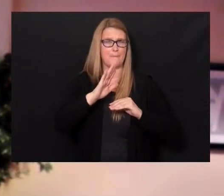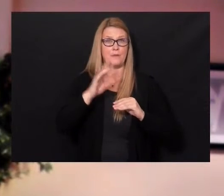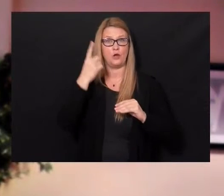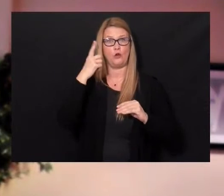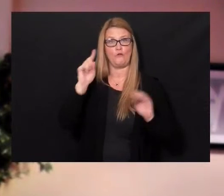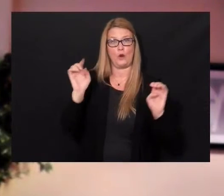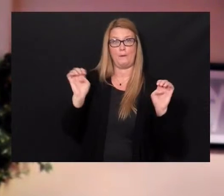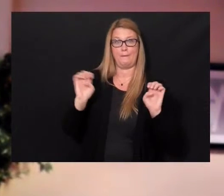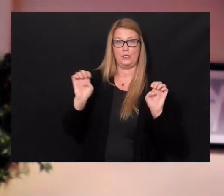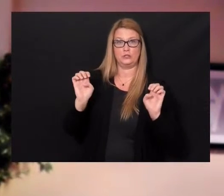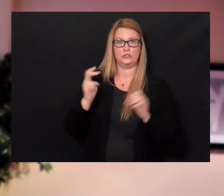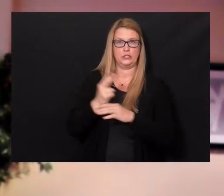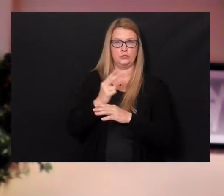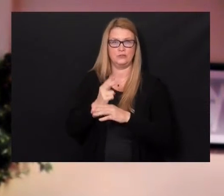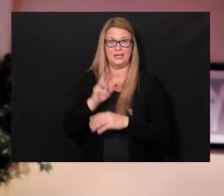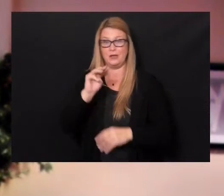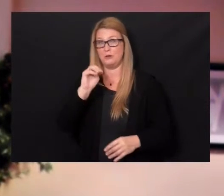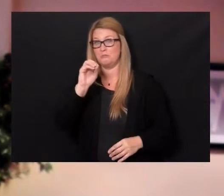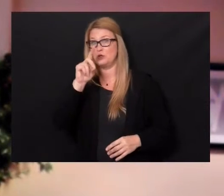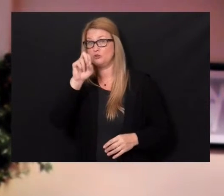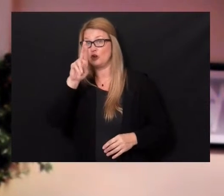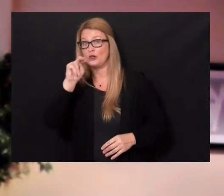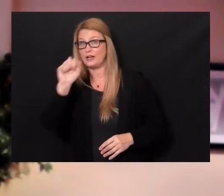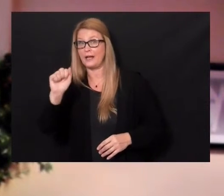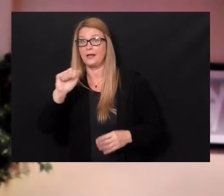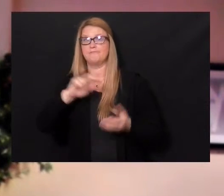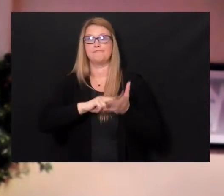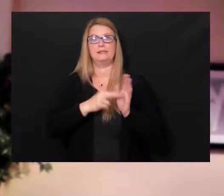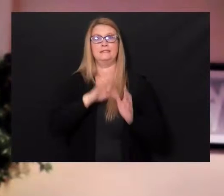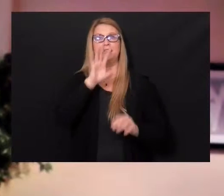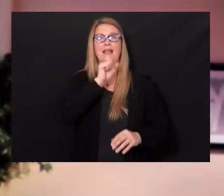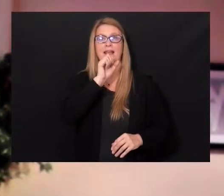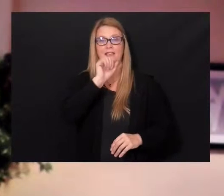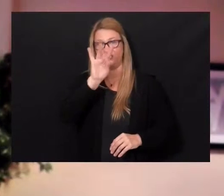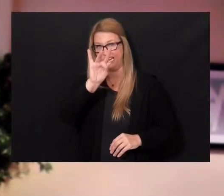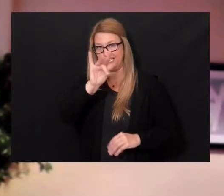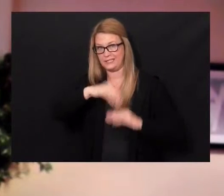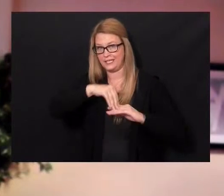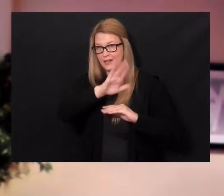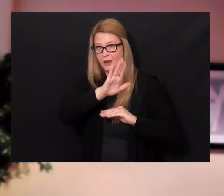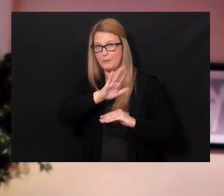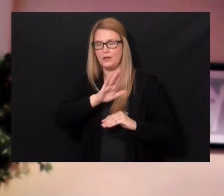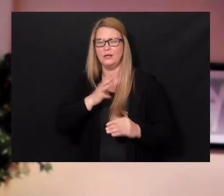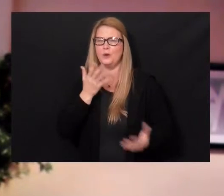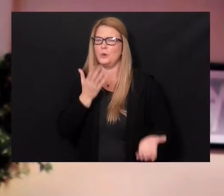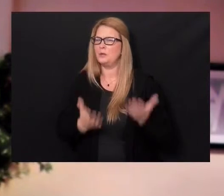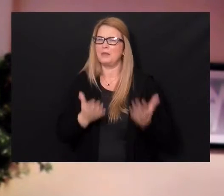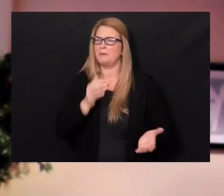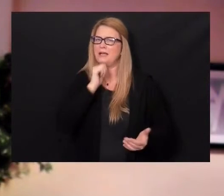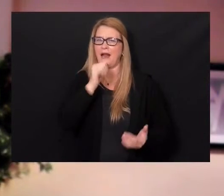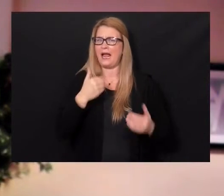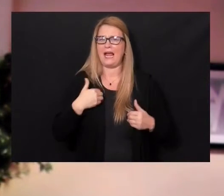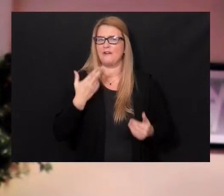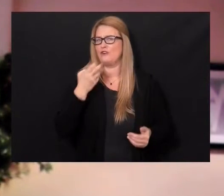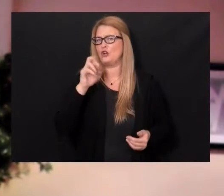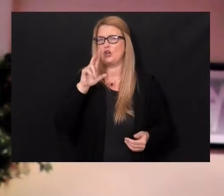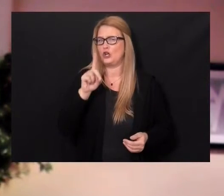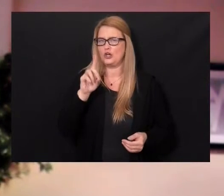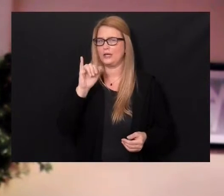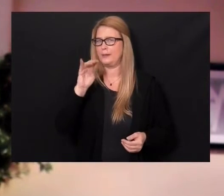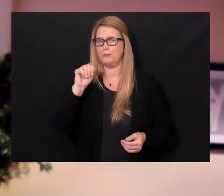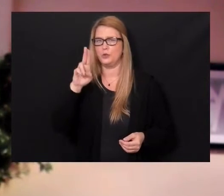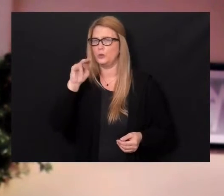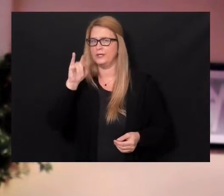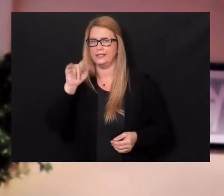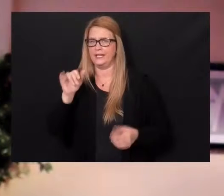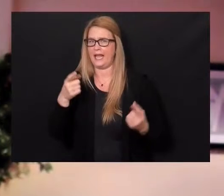authorized, the Moderna is 18 and older. So we won't likely reach herd immunity in that way. What's